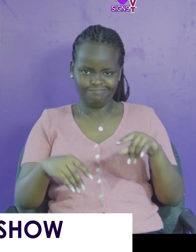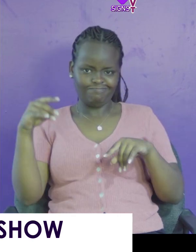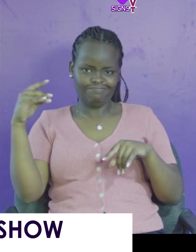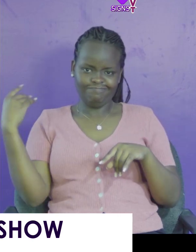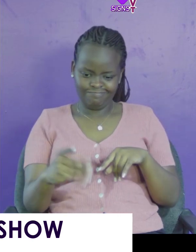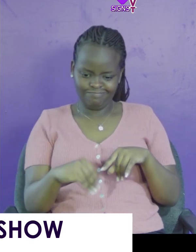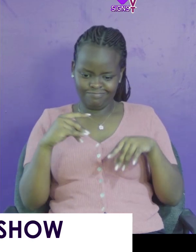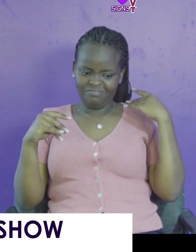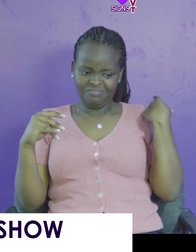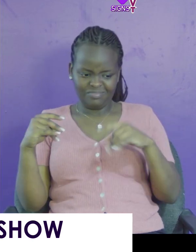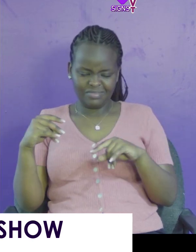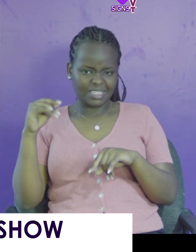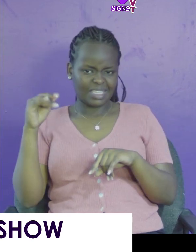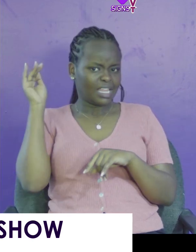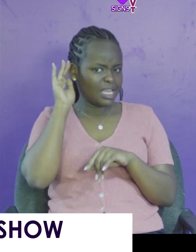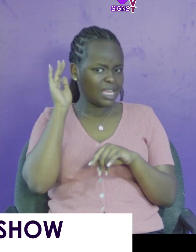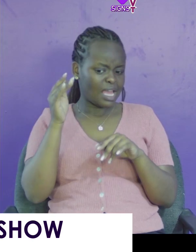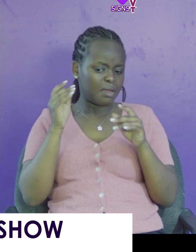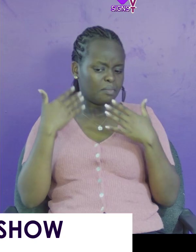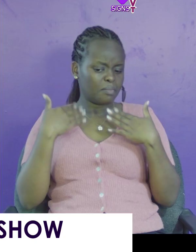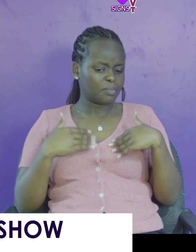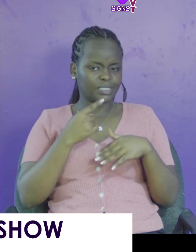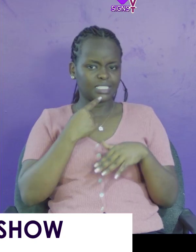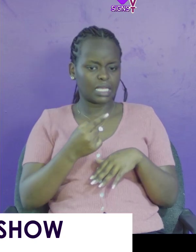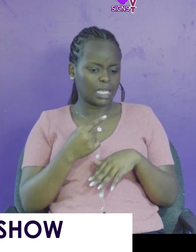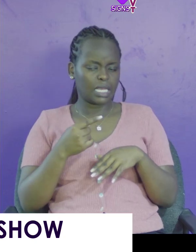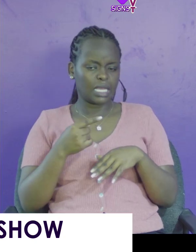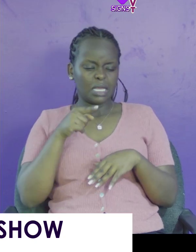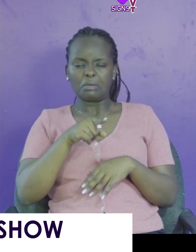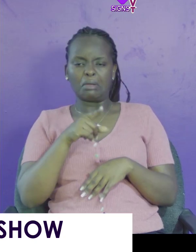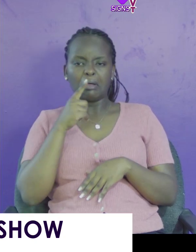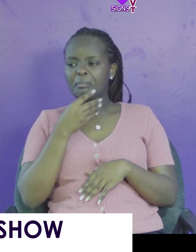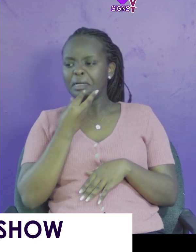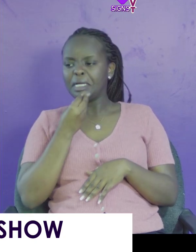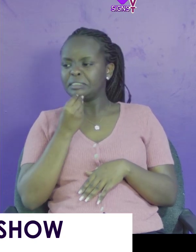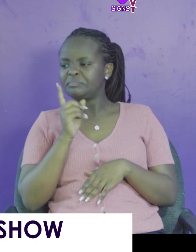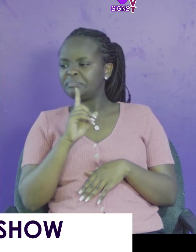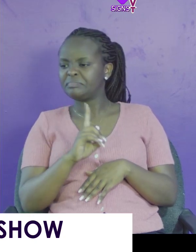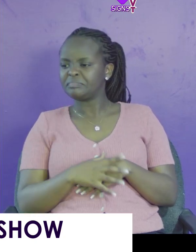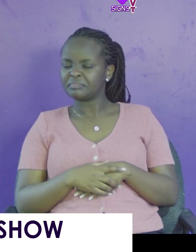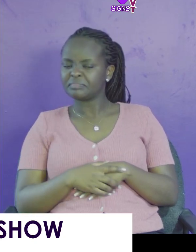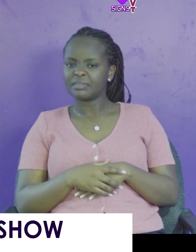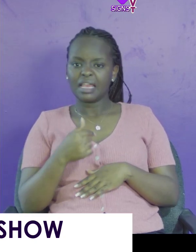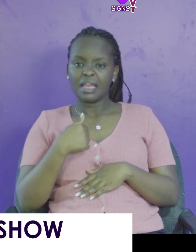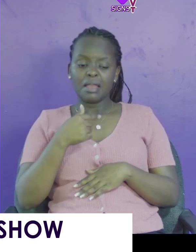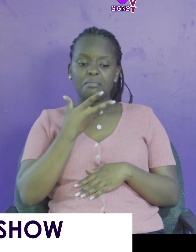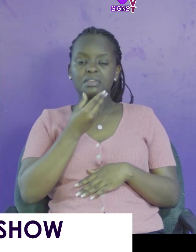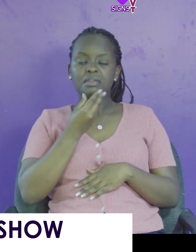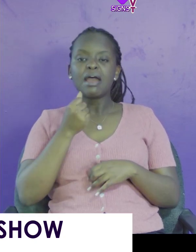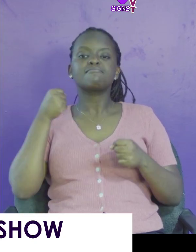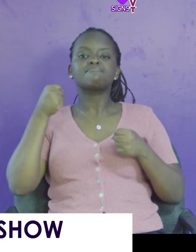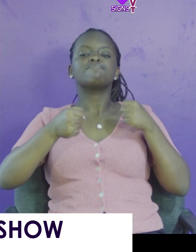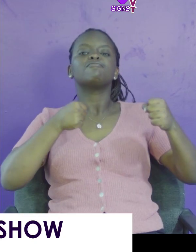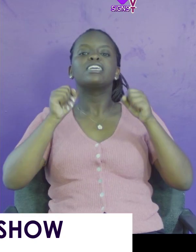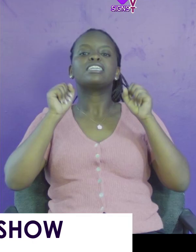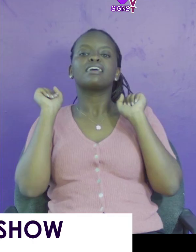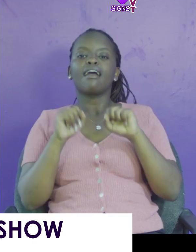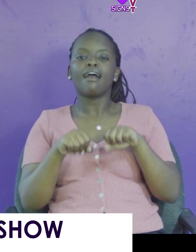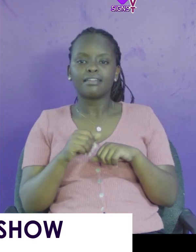then you hear people say, huyo si mwanaume. And some boys even say, mimi ni mwanaume tupigane. You know, that